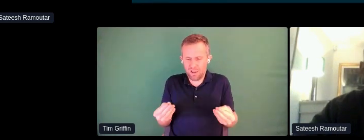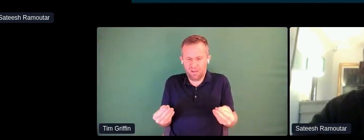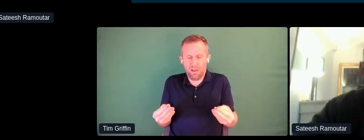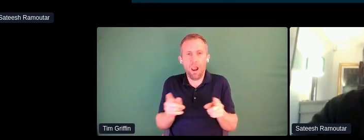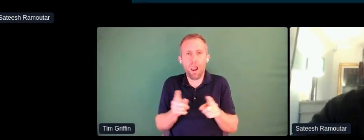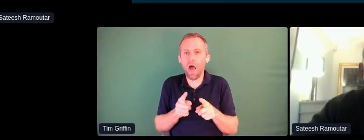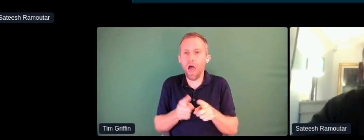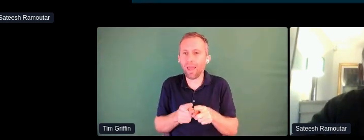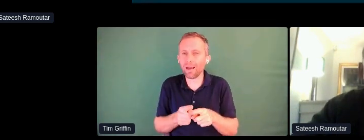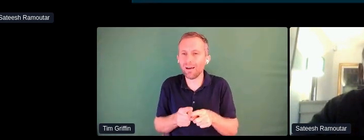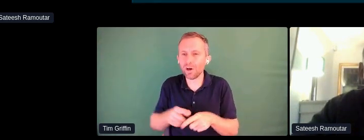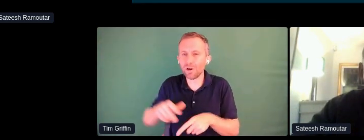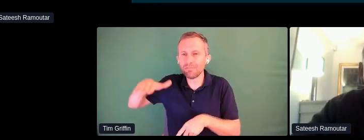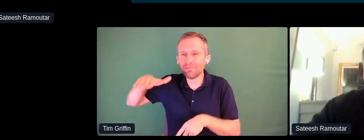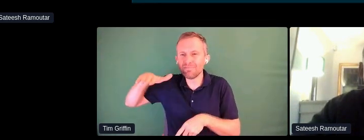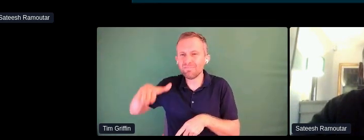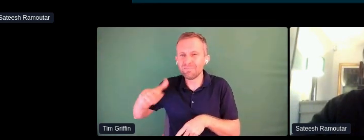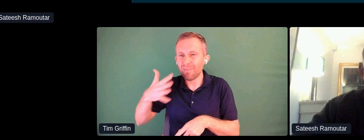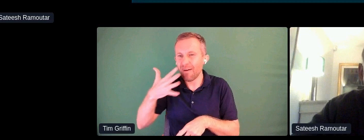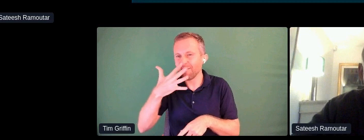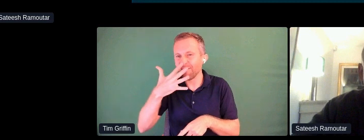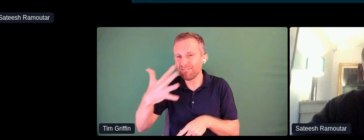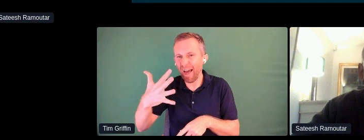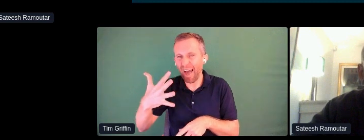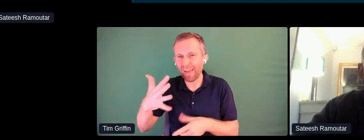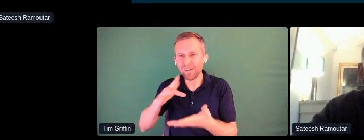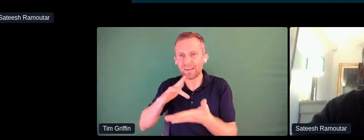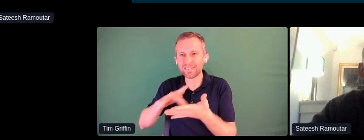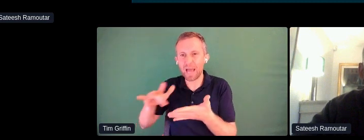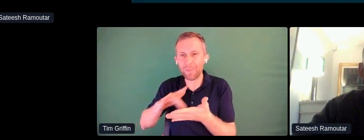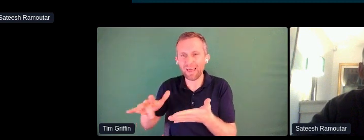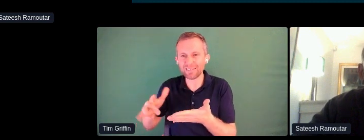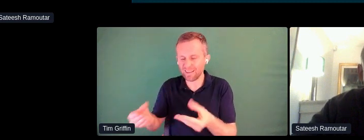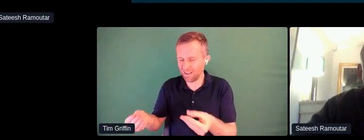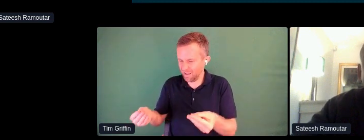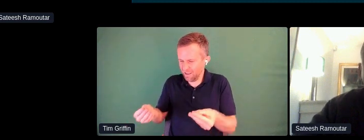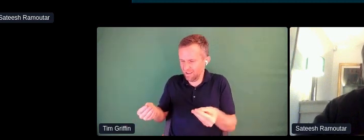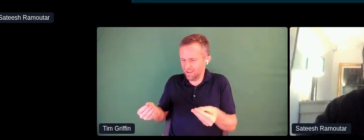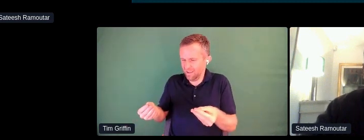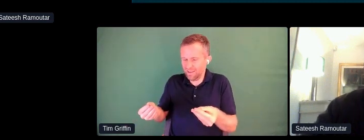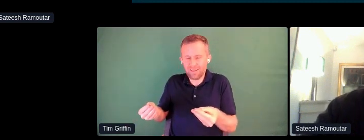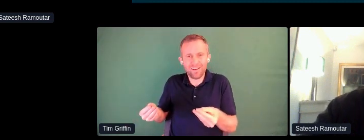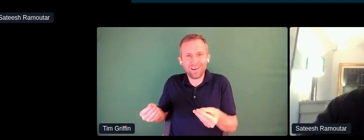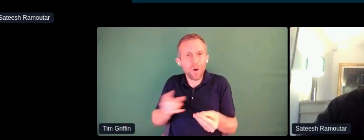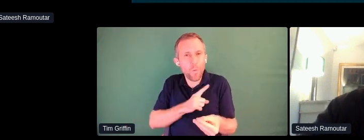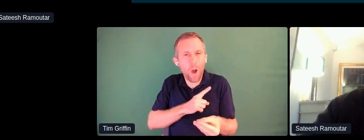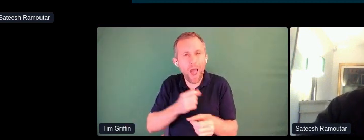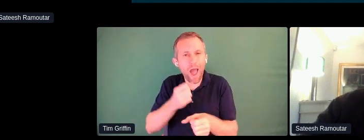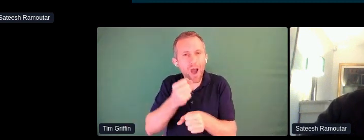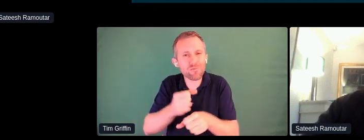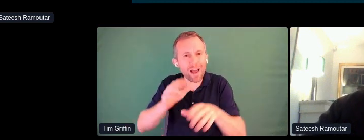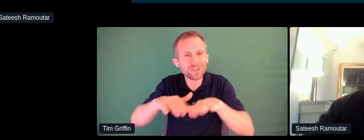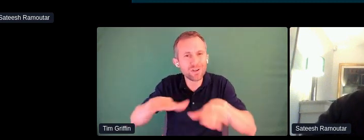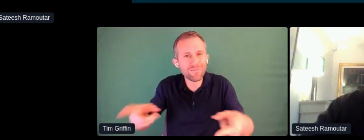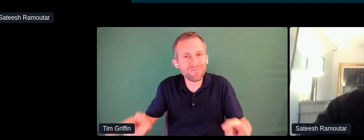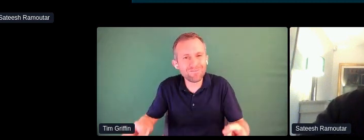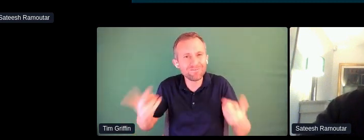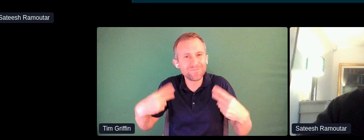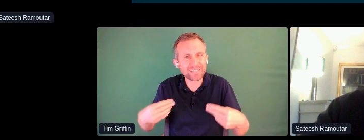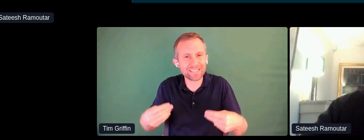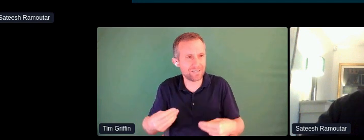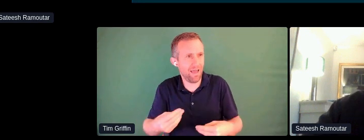said, I don't want to be embarrassed when my grandkids come over. People want the latest tech. They don't want a baby phone,